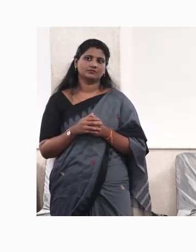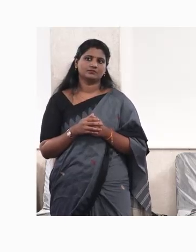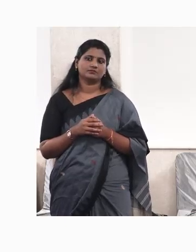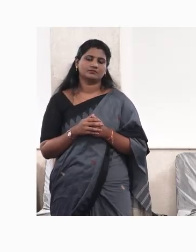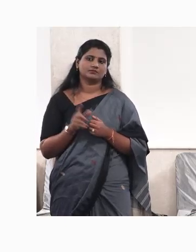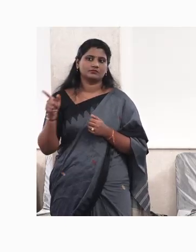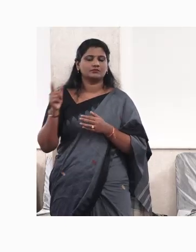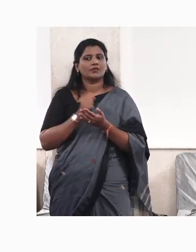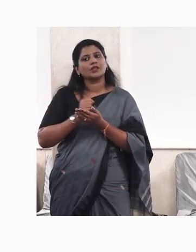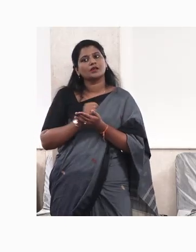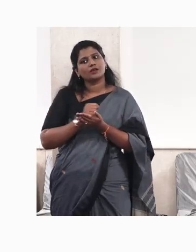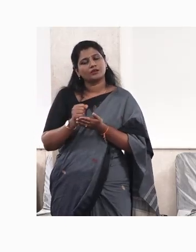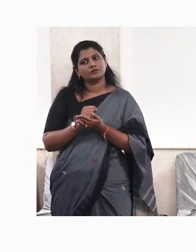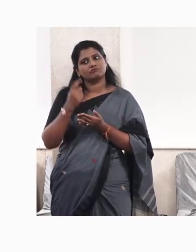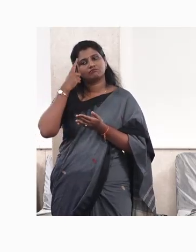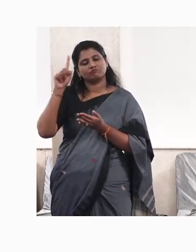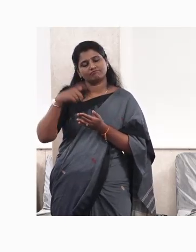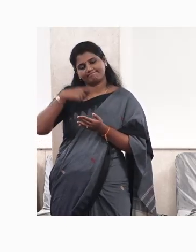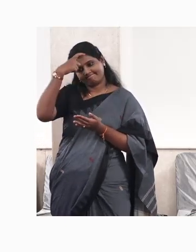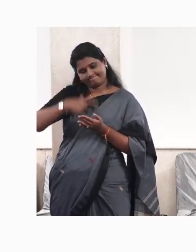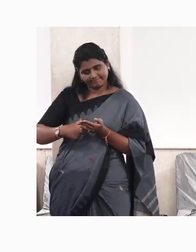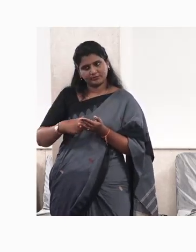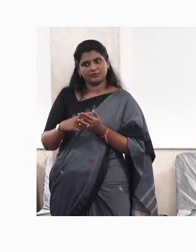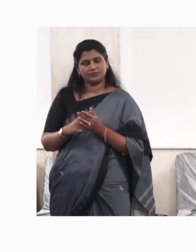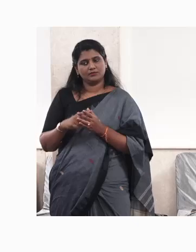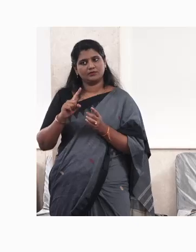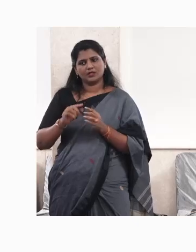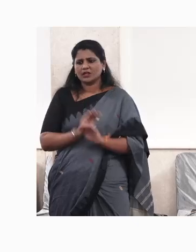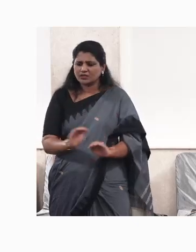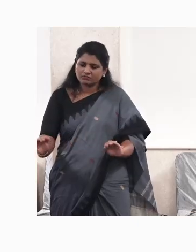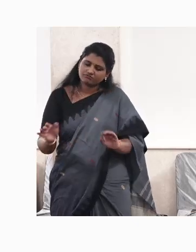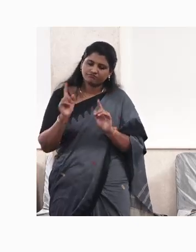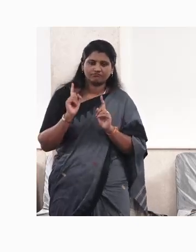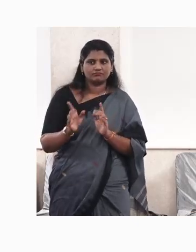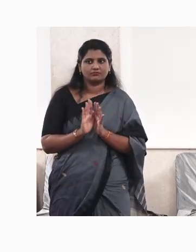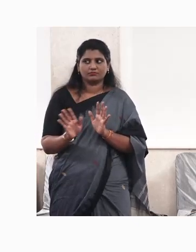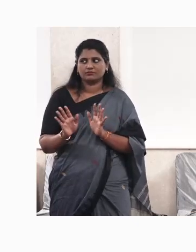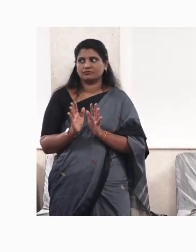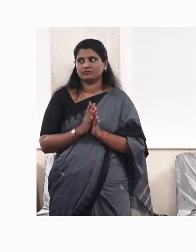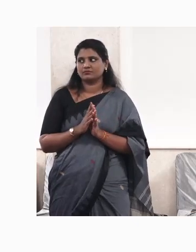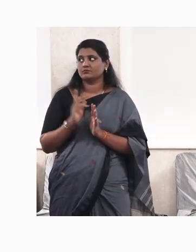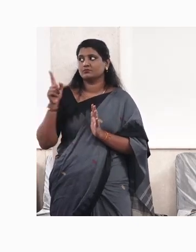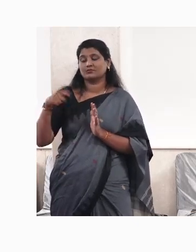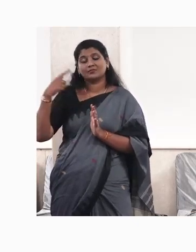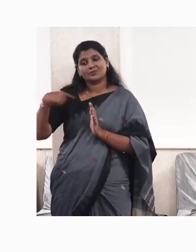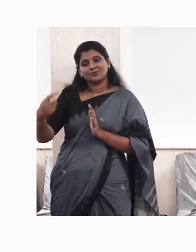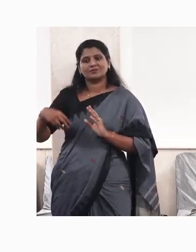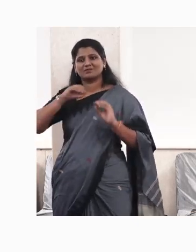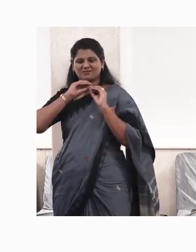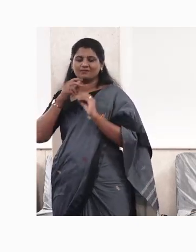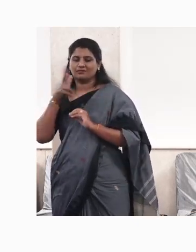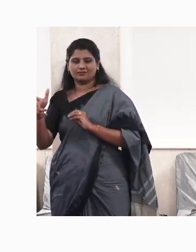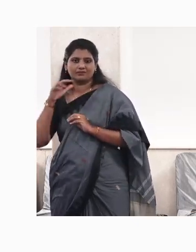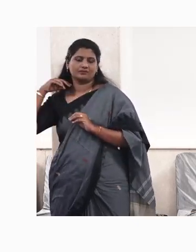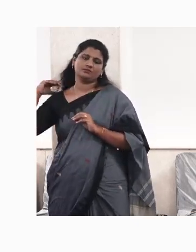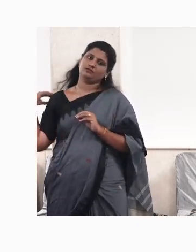So the practice for me is only with the students. That's what I always tell her.